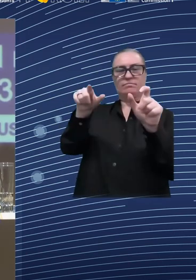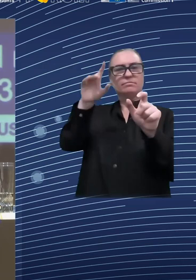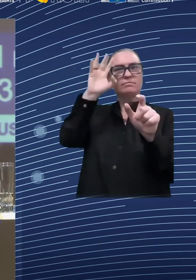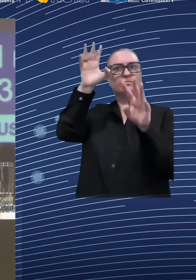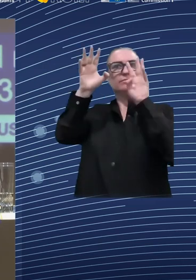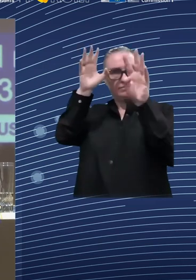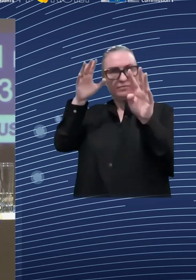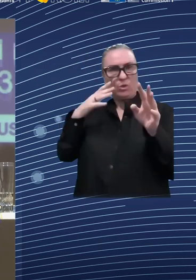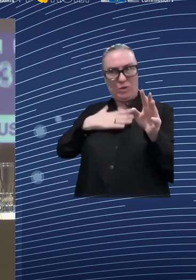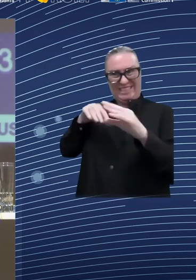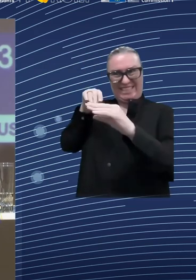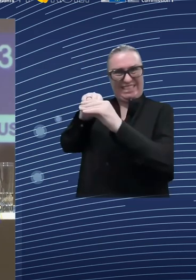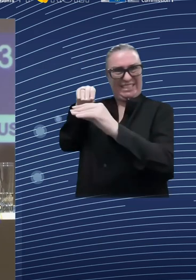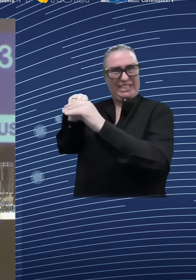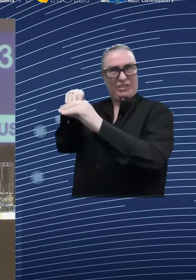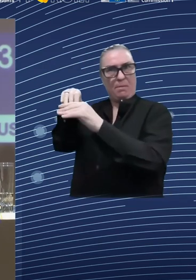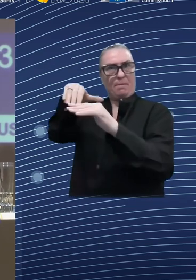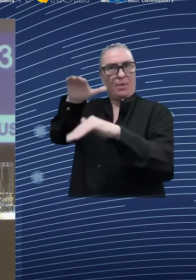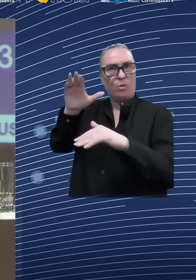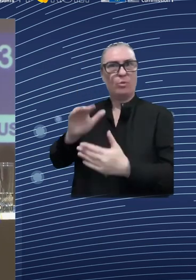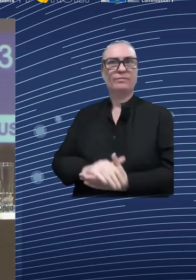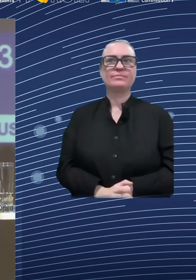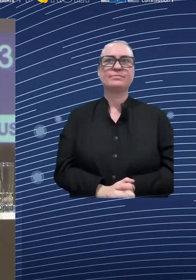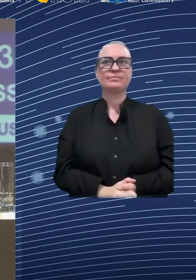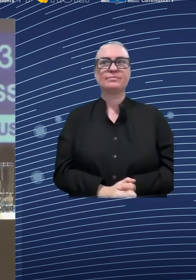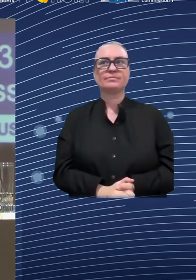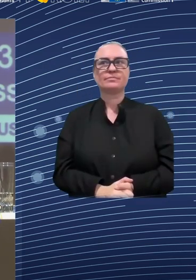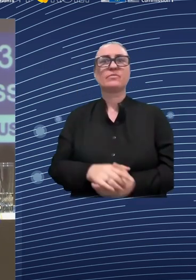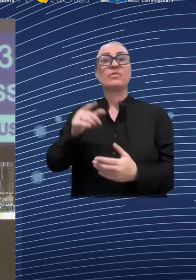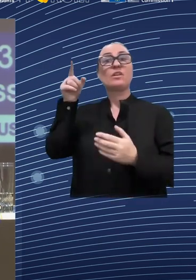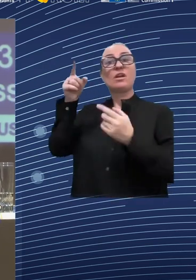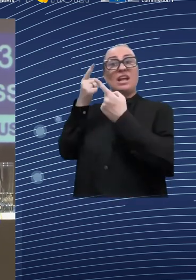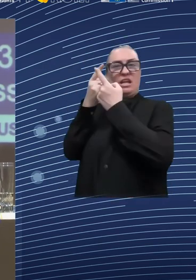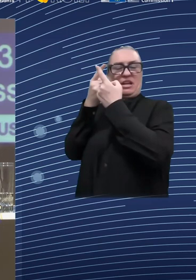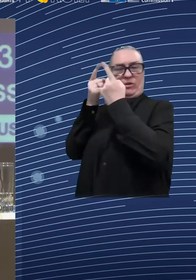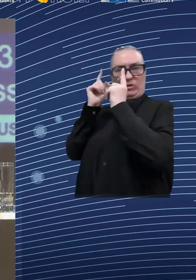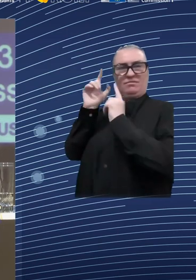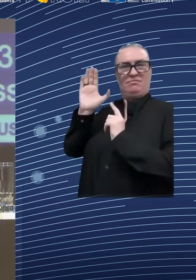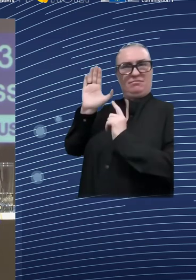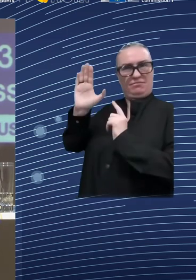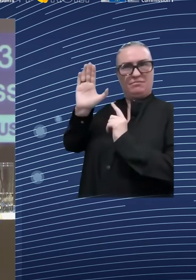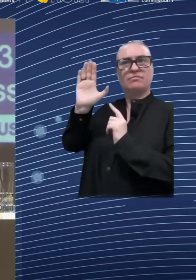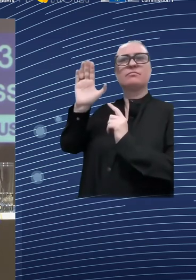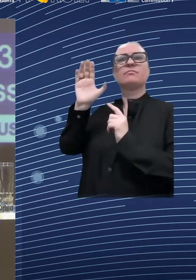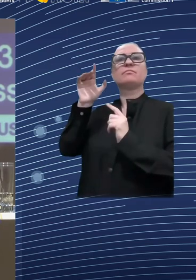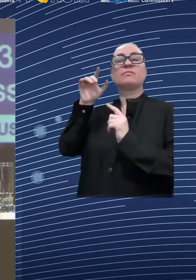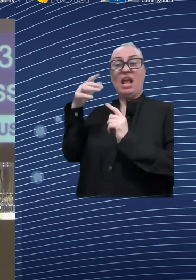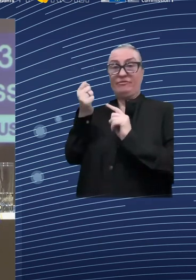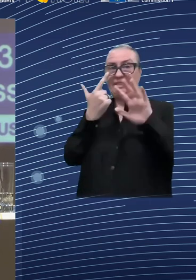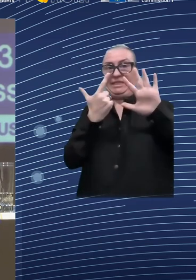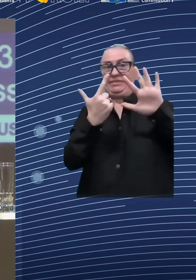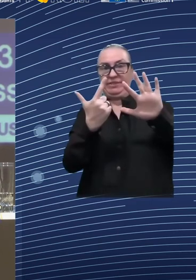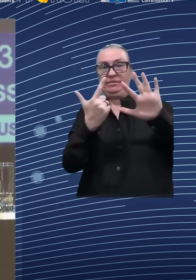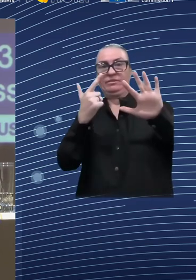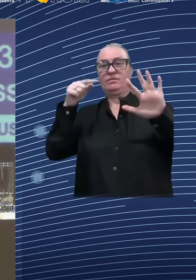of accreditation and trust within the stakeholders. So that's one element. And then the other pillar of it, as I mentioned earlier,